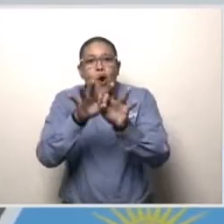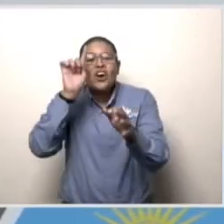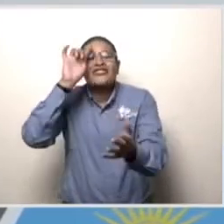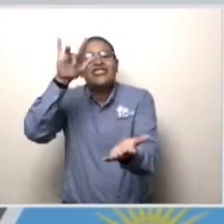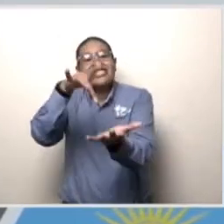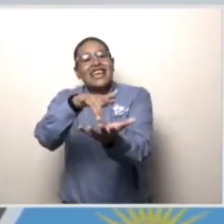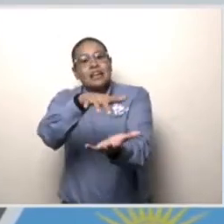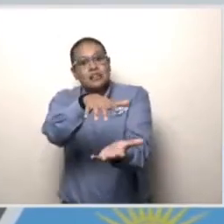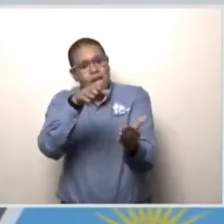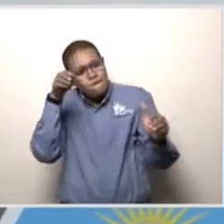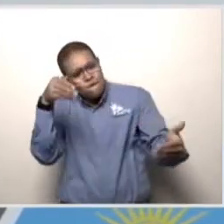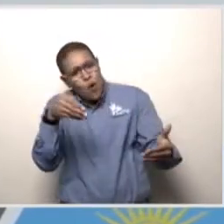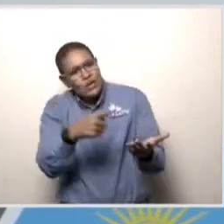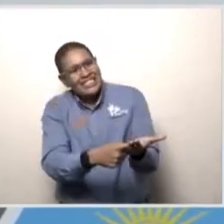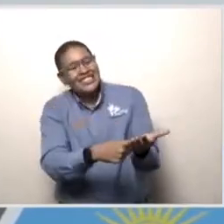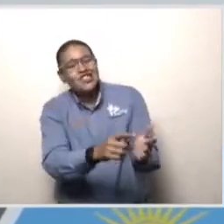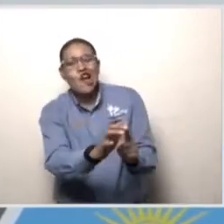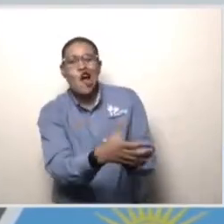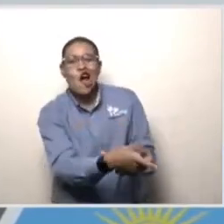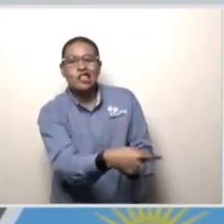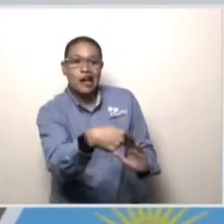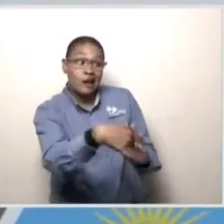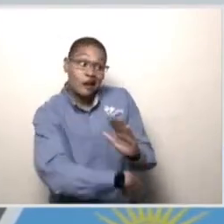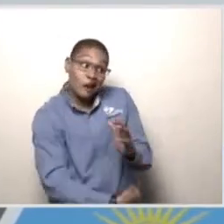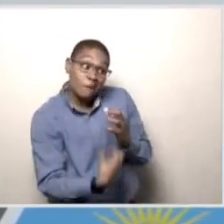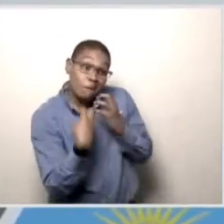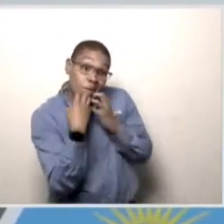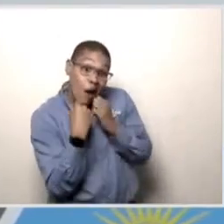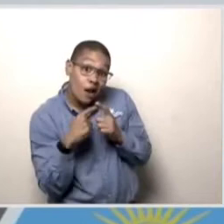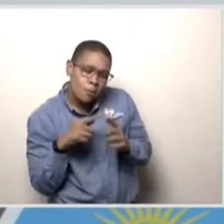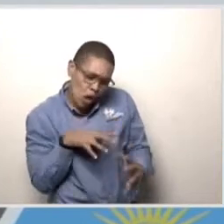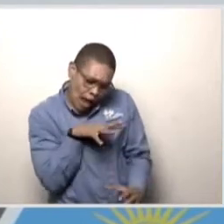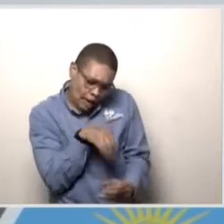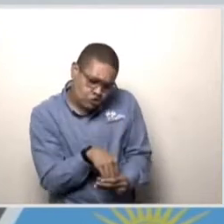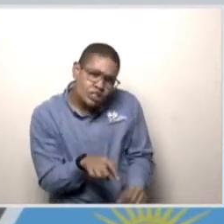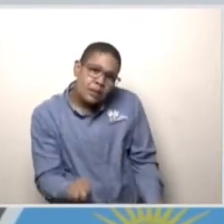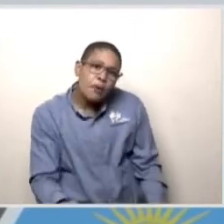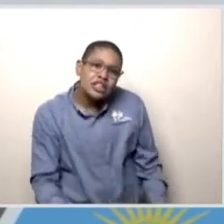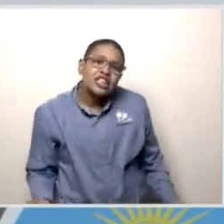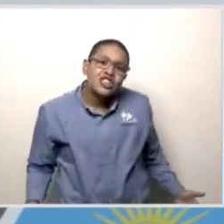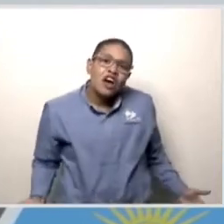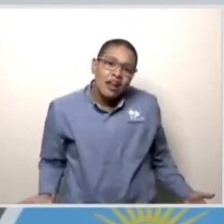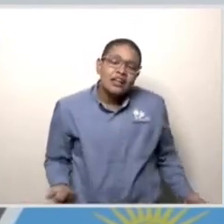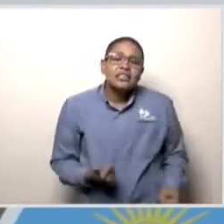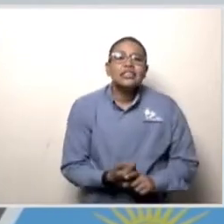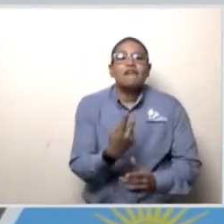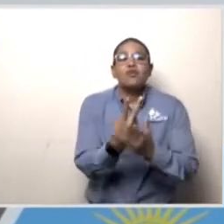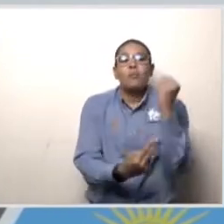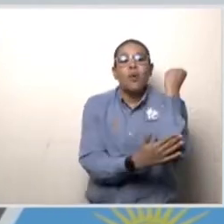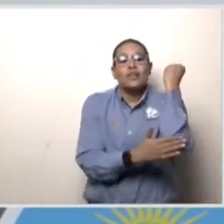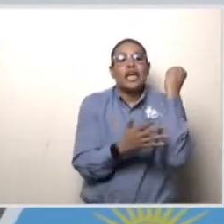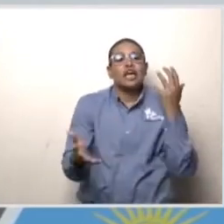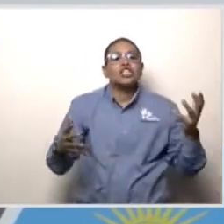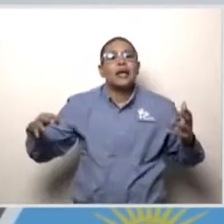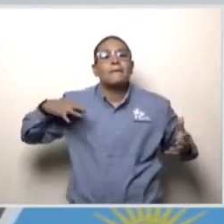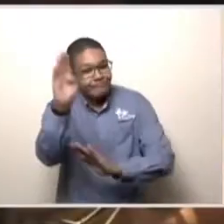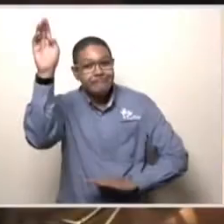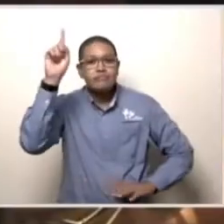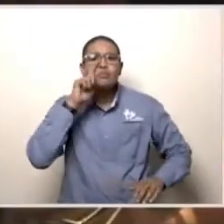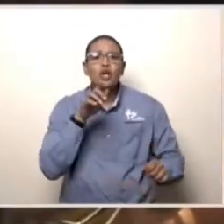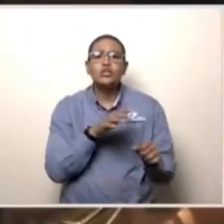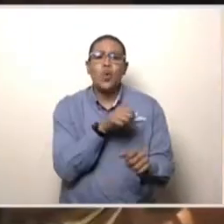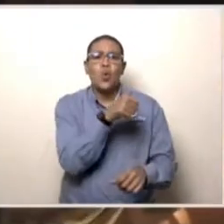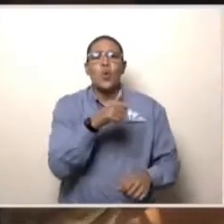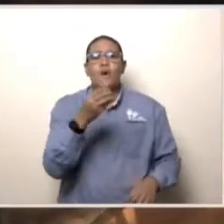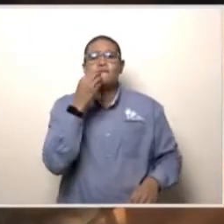our discussions on culture and their deep value and intrinsic potential to both our nations and indeed the continent. This